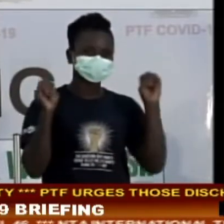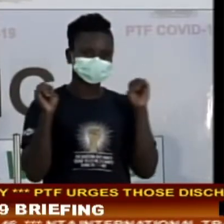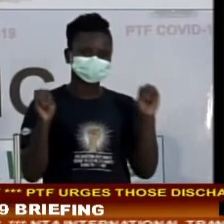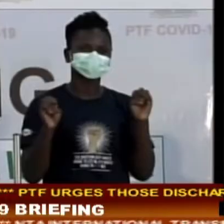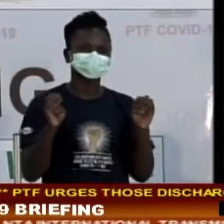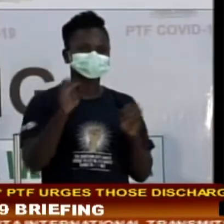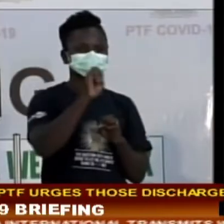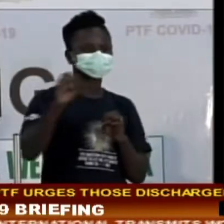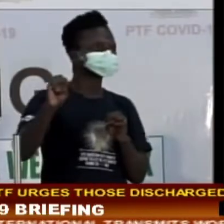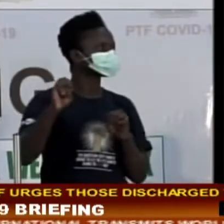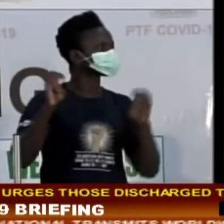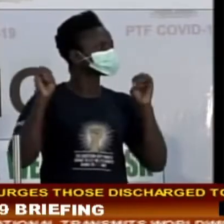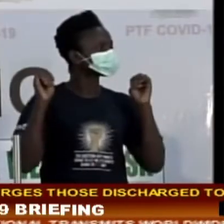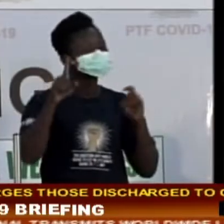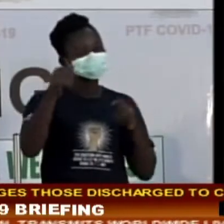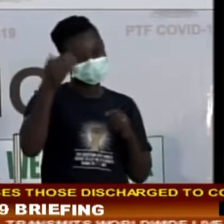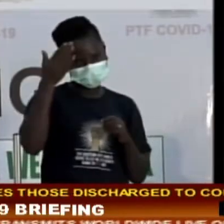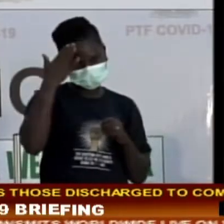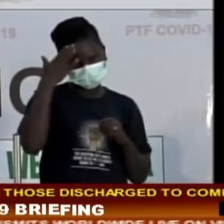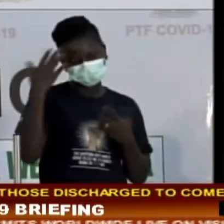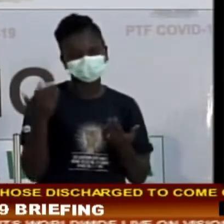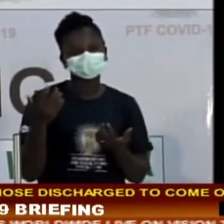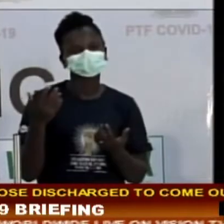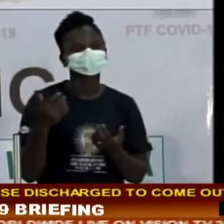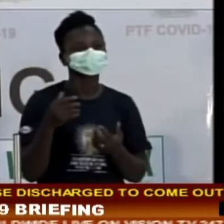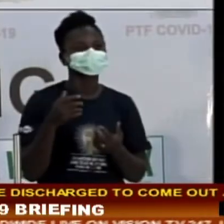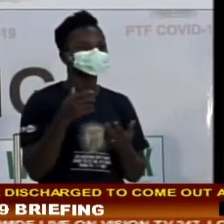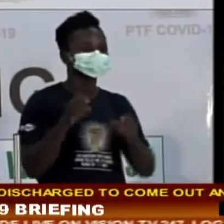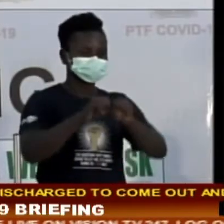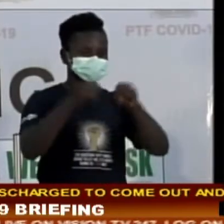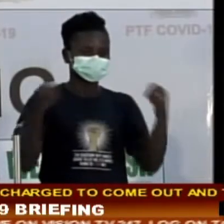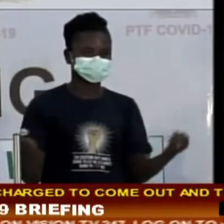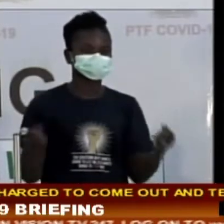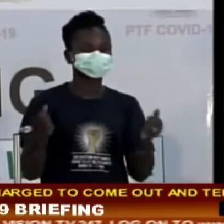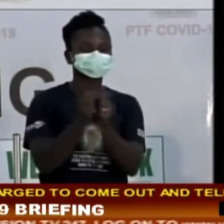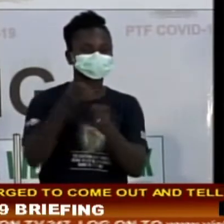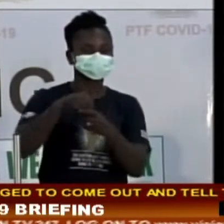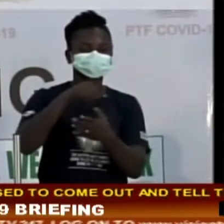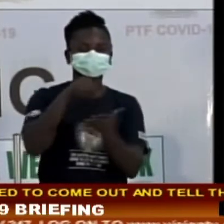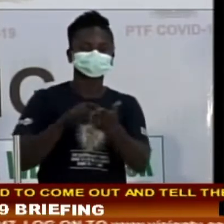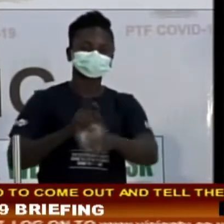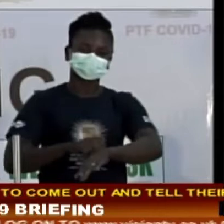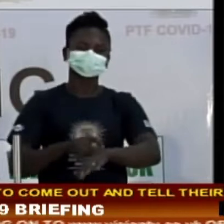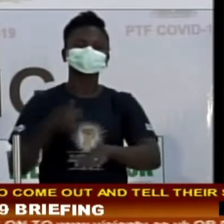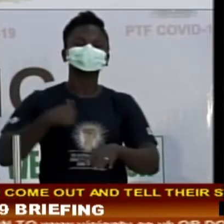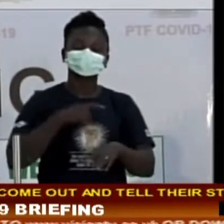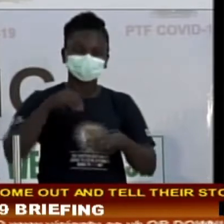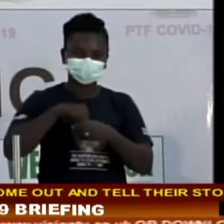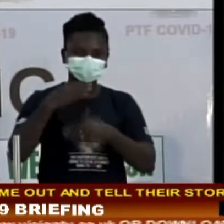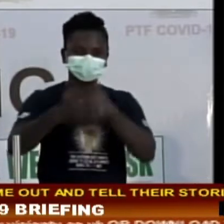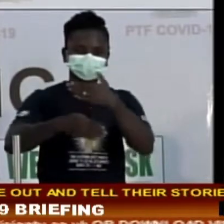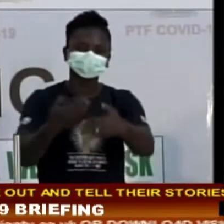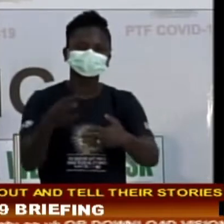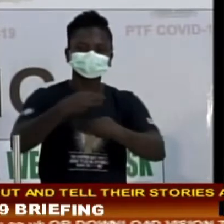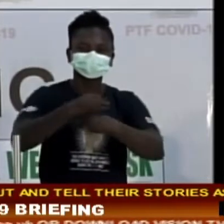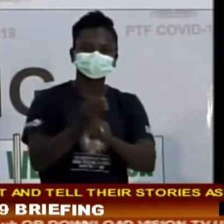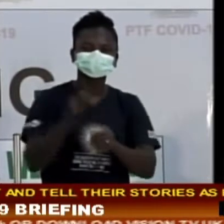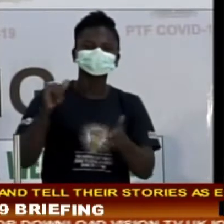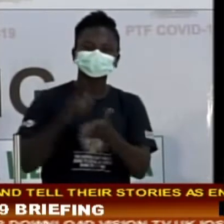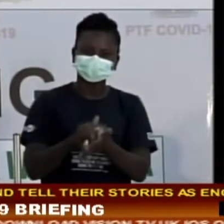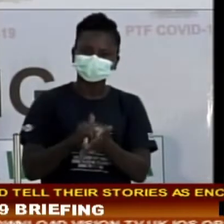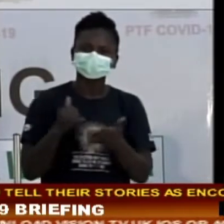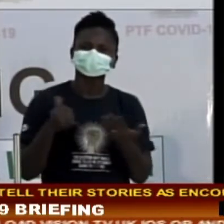noted that we've expanded his use within this period yes we were in the process of even making that a bit